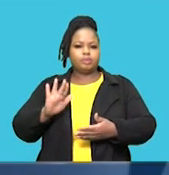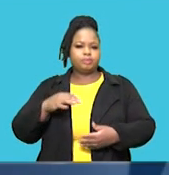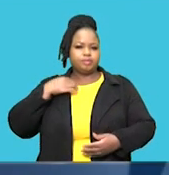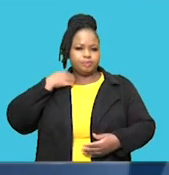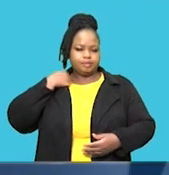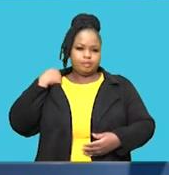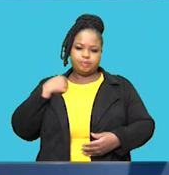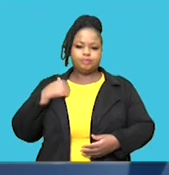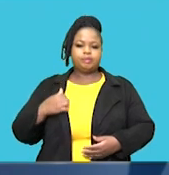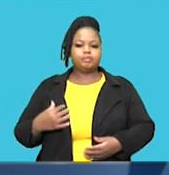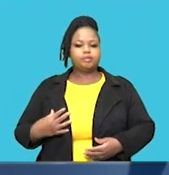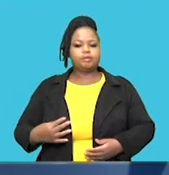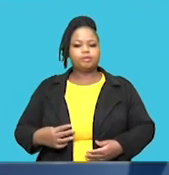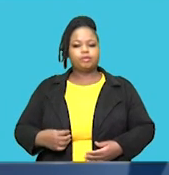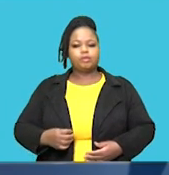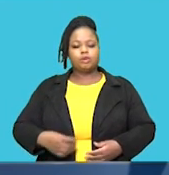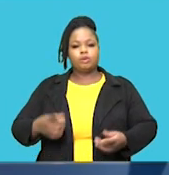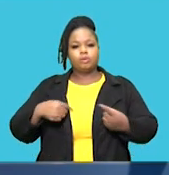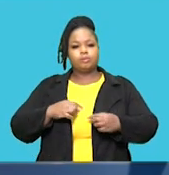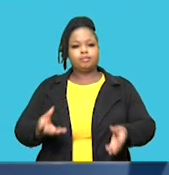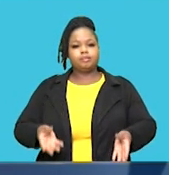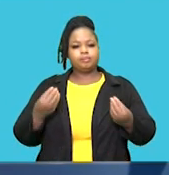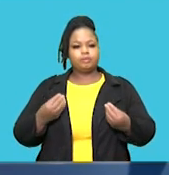advertised. We've received